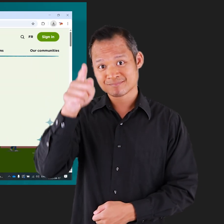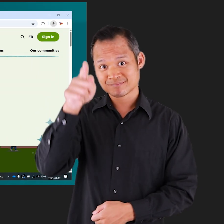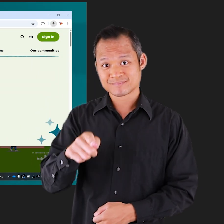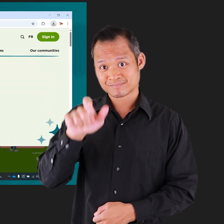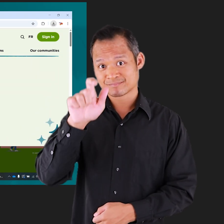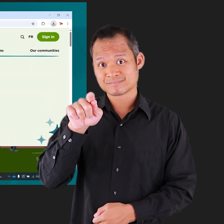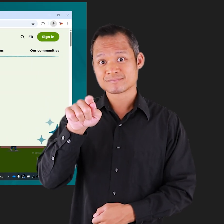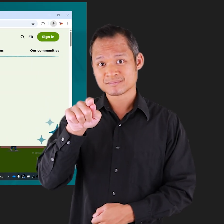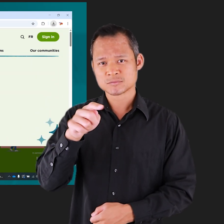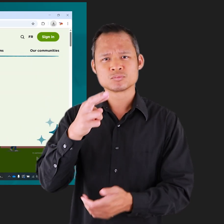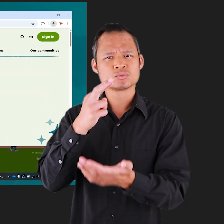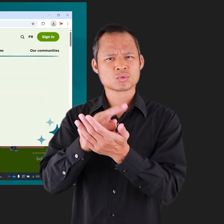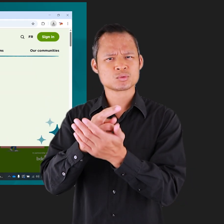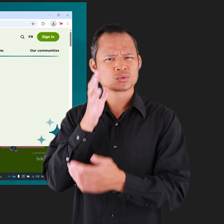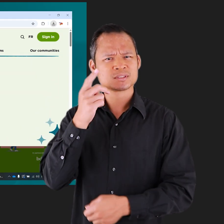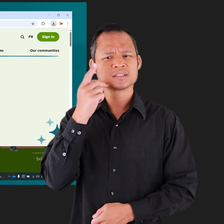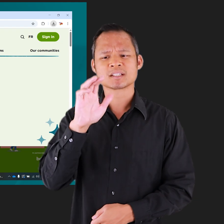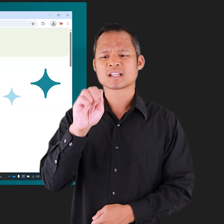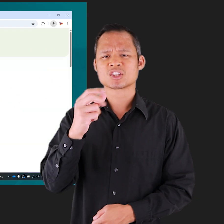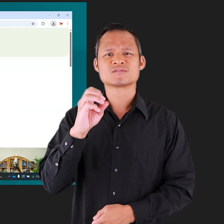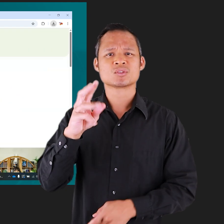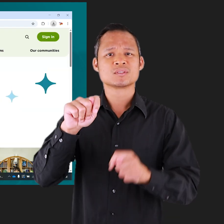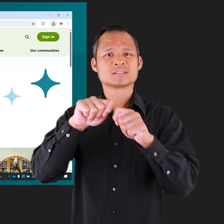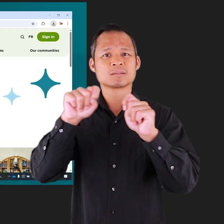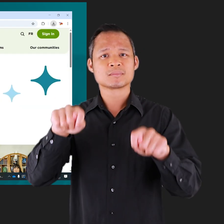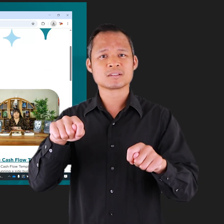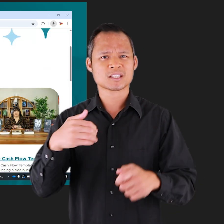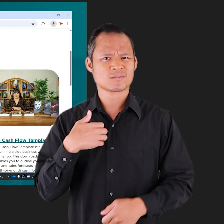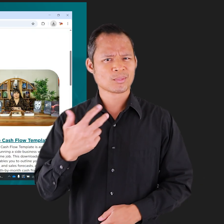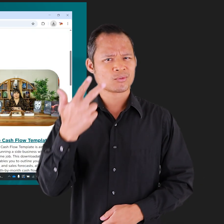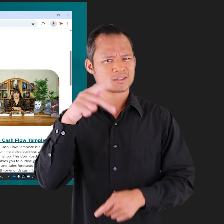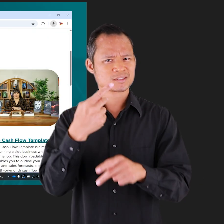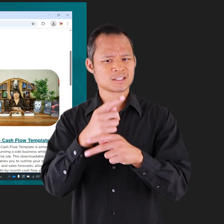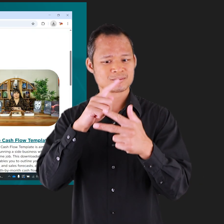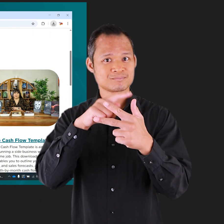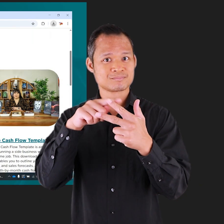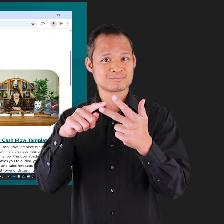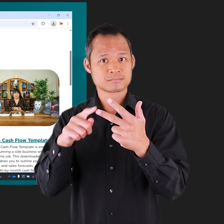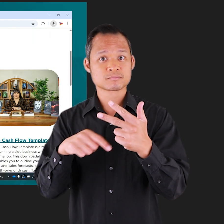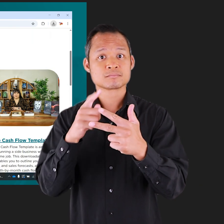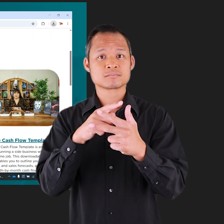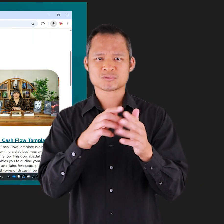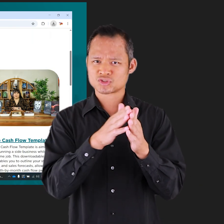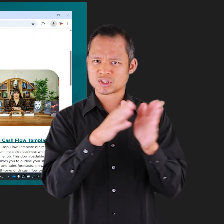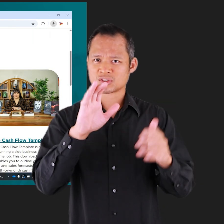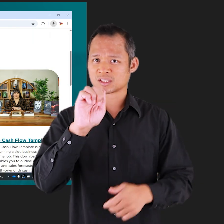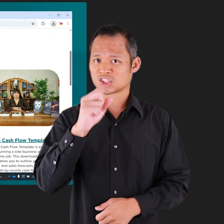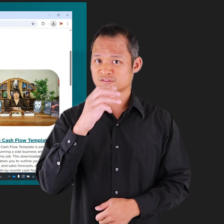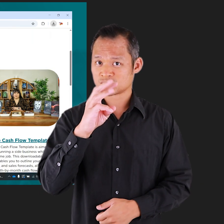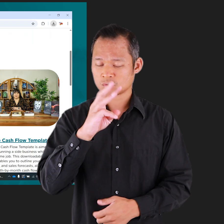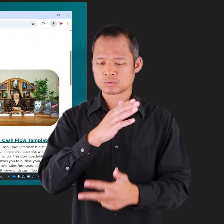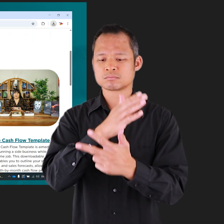Under the Resources tab, you will see the cash flow templates. There are three types of cash flow templates: General Cash Flow Template, the